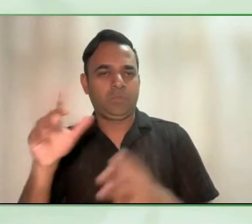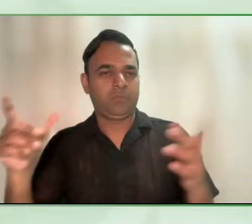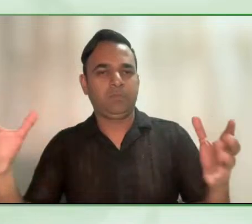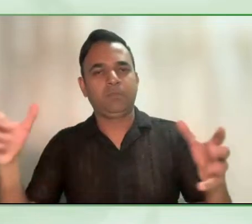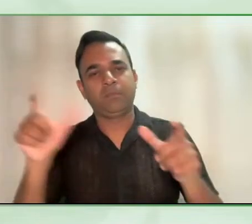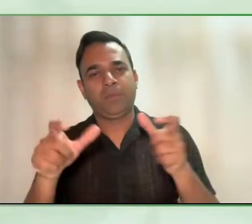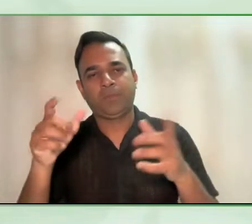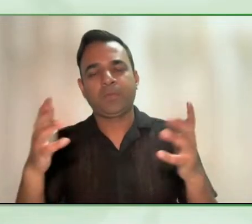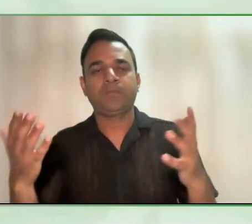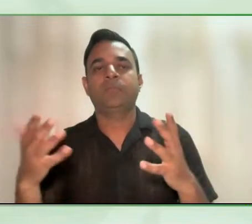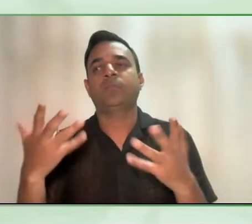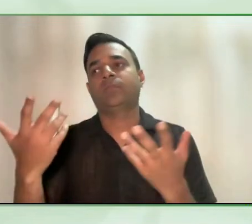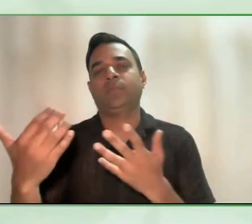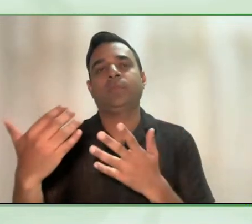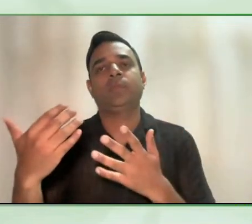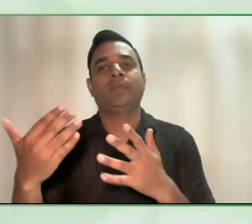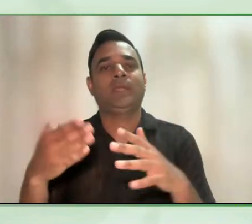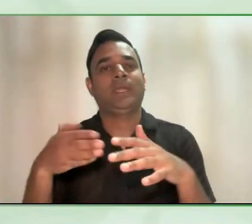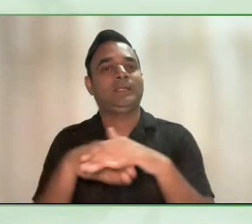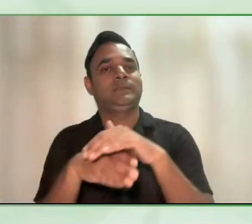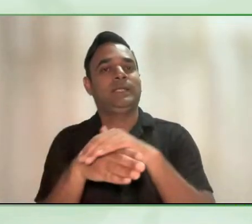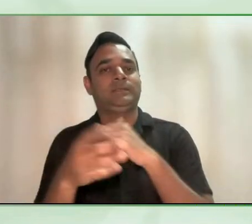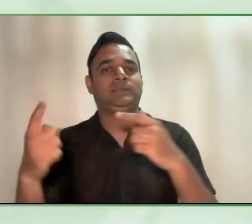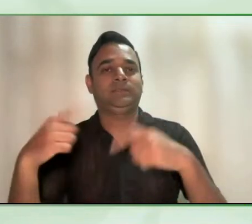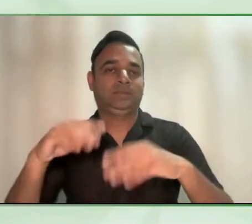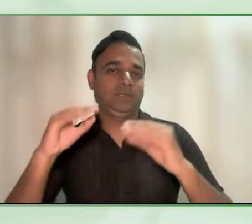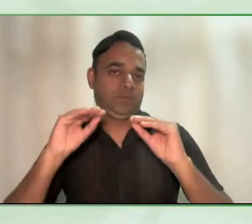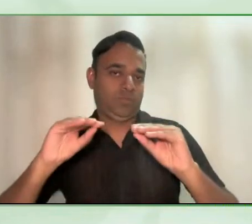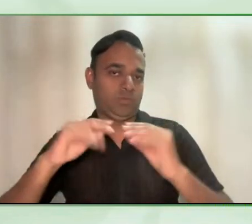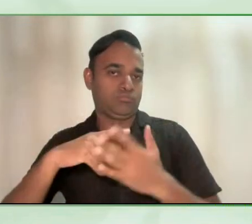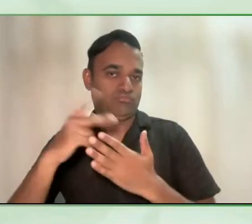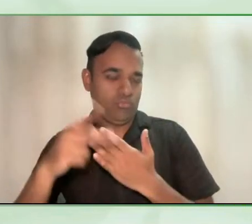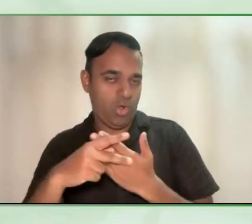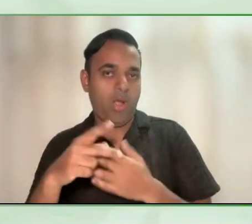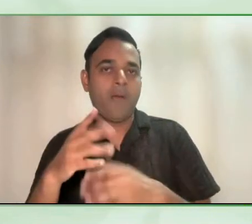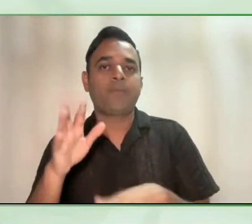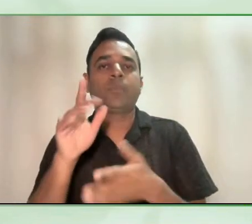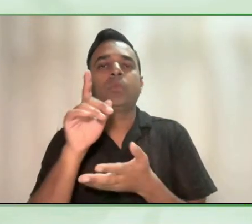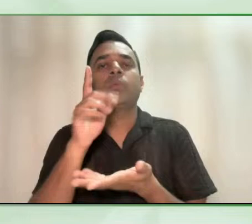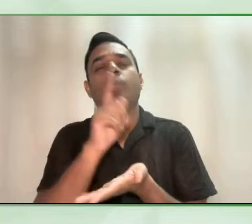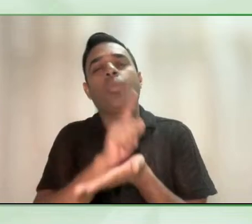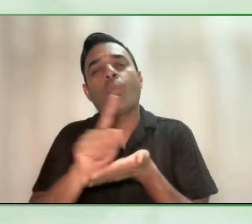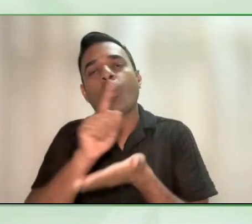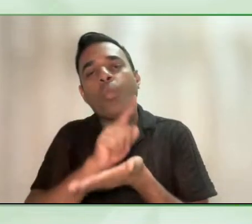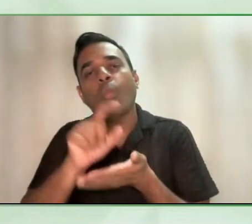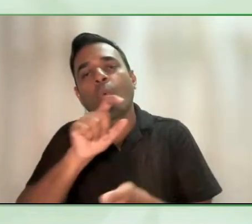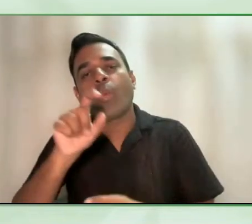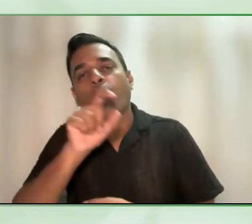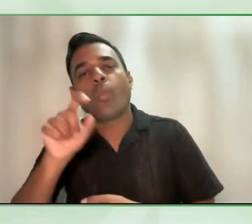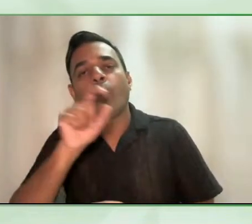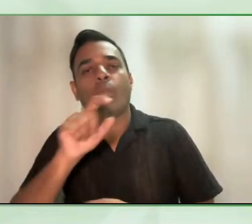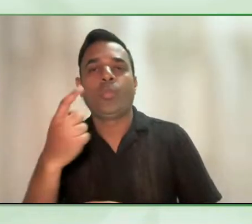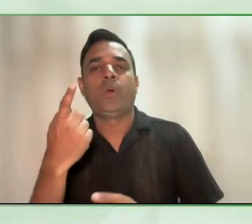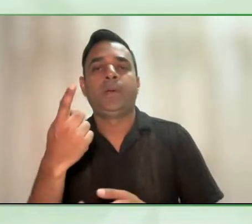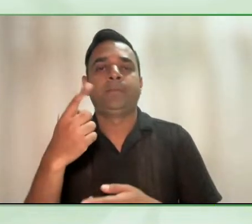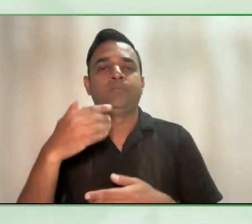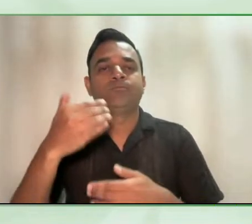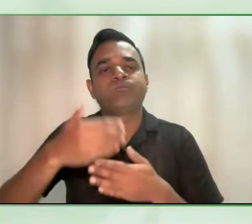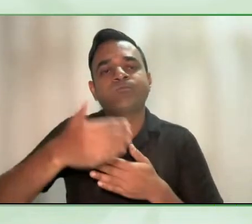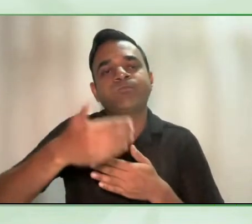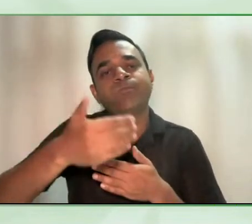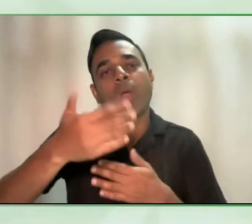programs. And essentially what these are like apprenticeship models, because we know that there is a lack